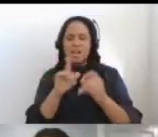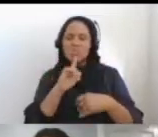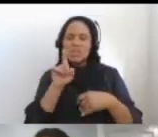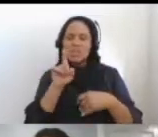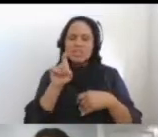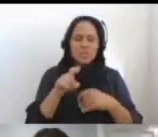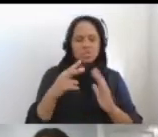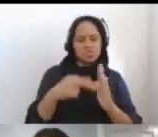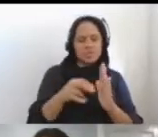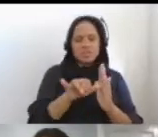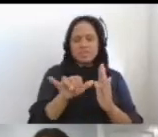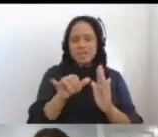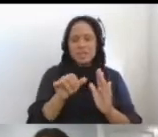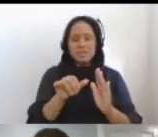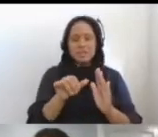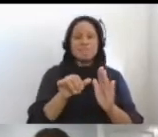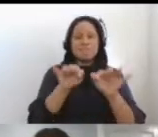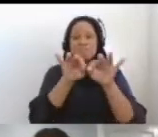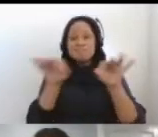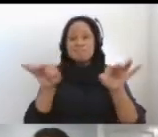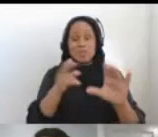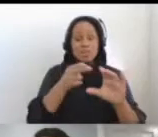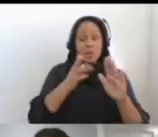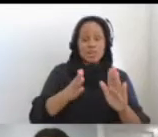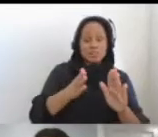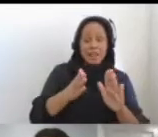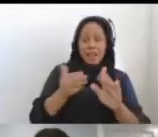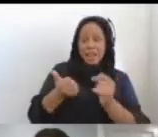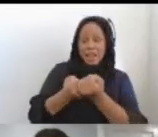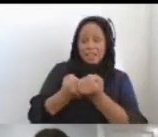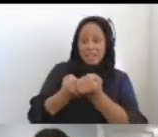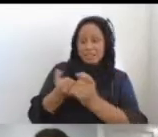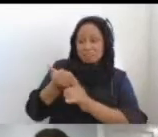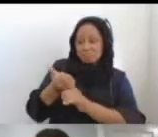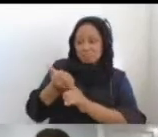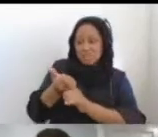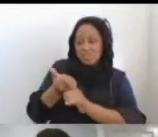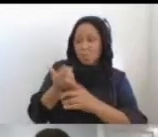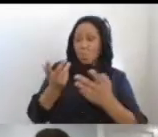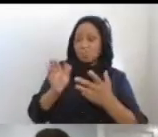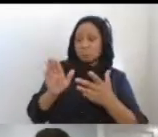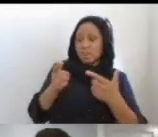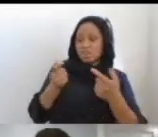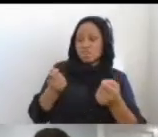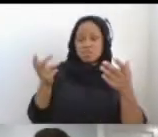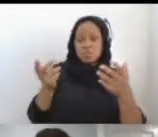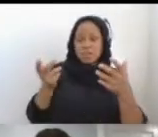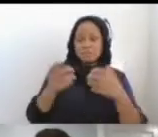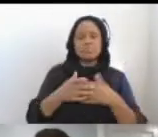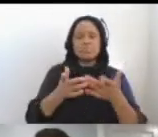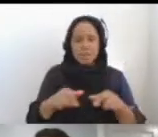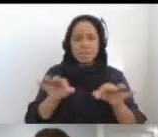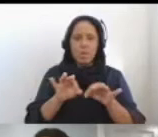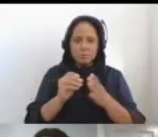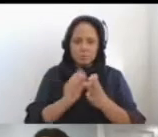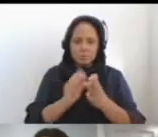as the participant advocating for themselves and what is it that their interests are in. So it's a very important document,